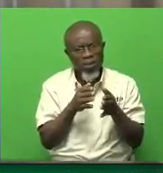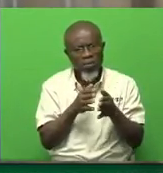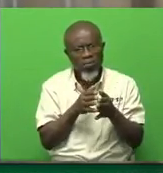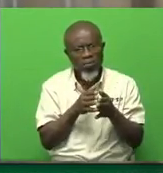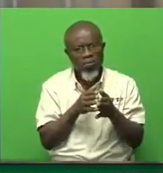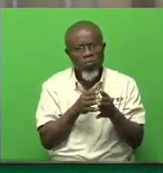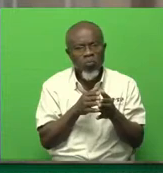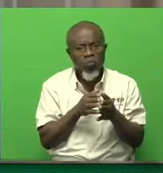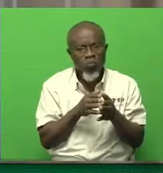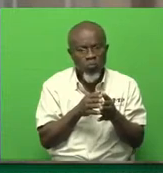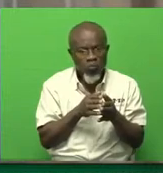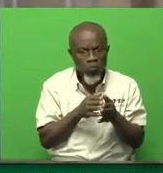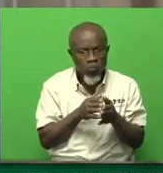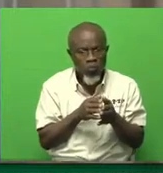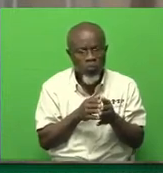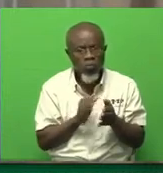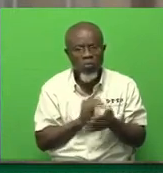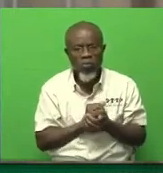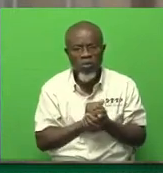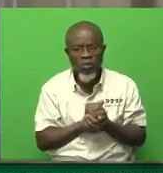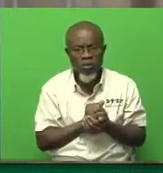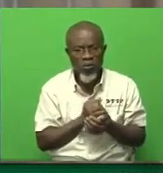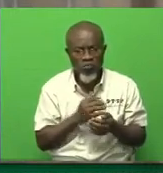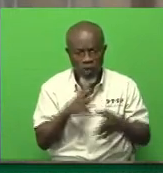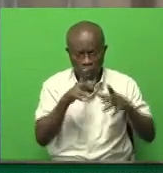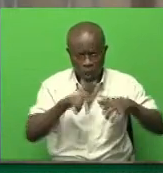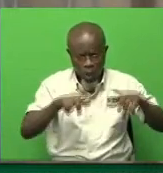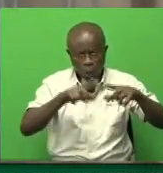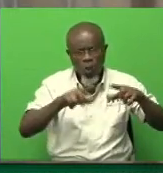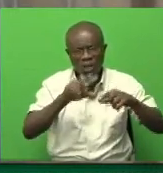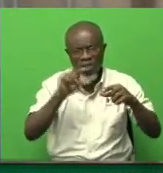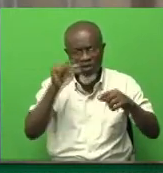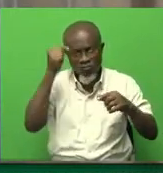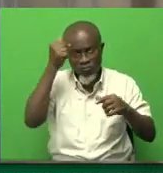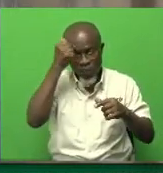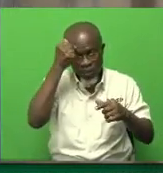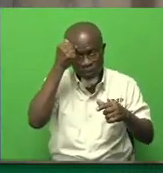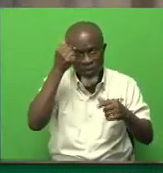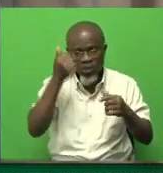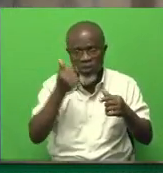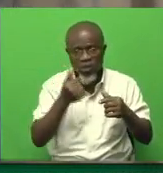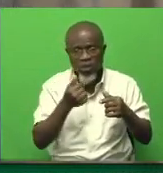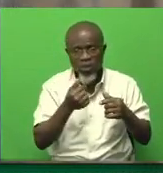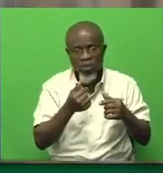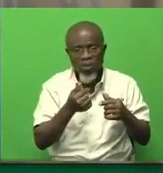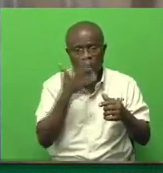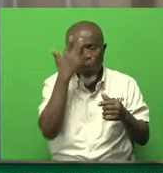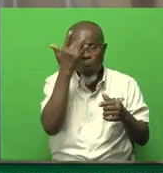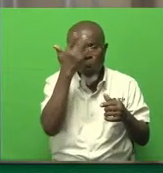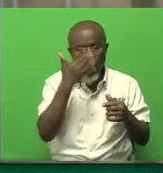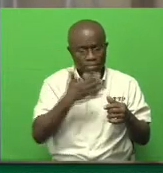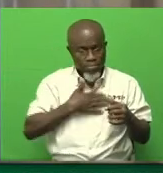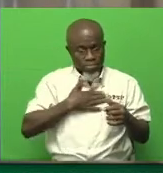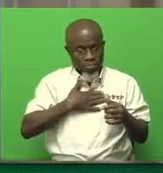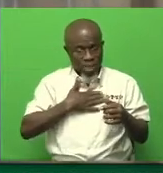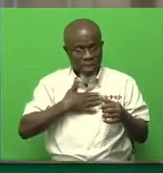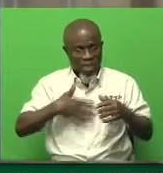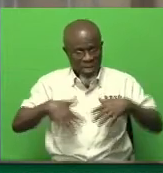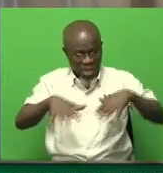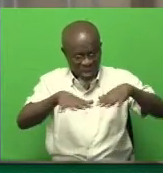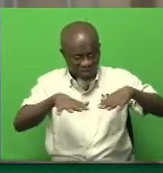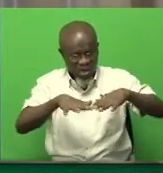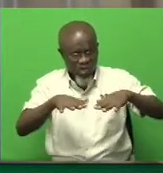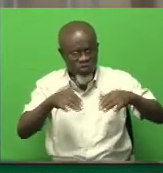of local government who is now responsible for CPAP to explain to the country to the population why my constituency of obituaries which has